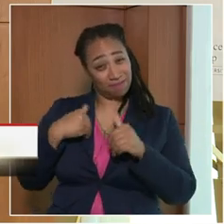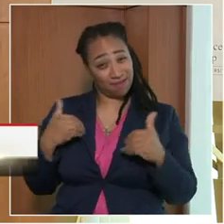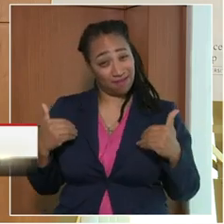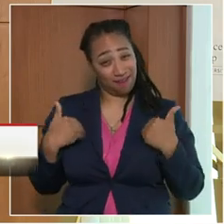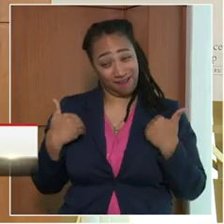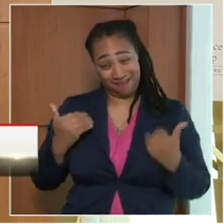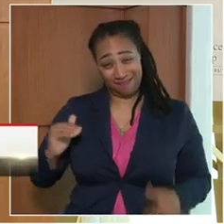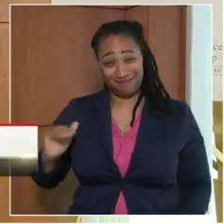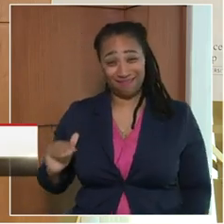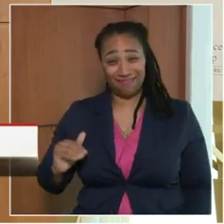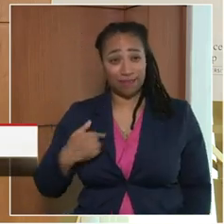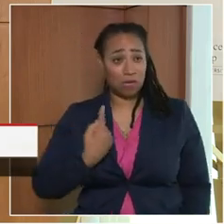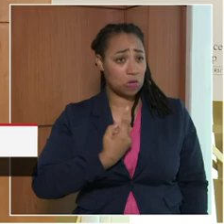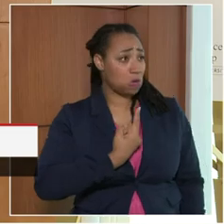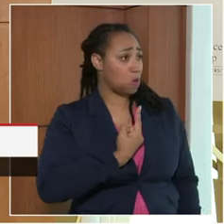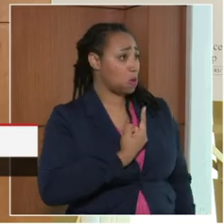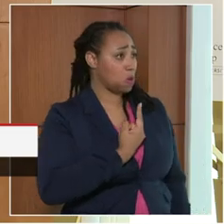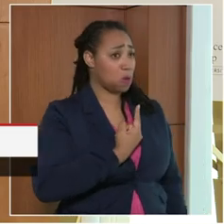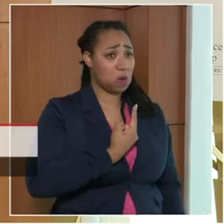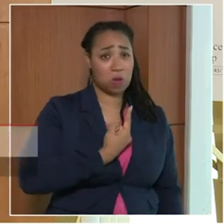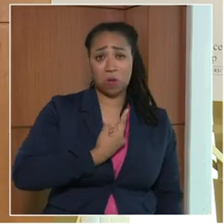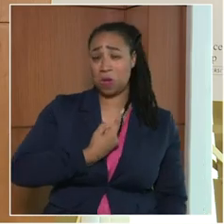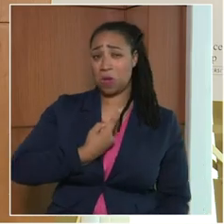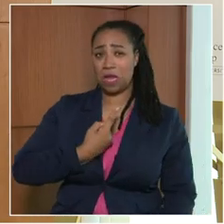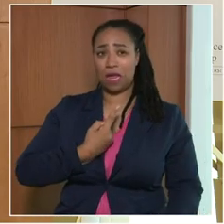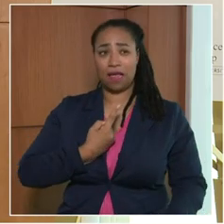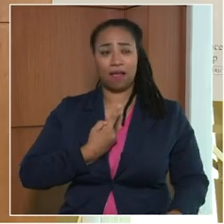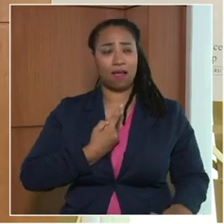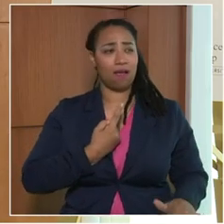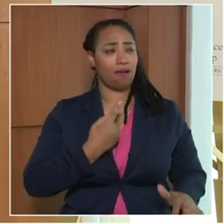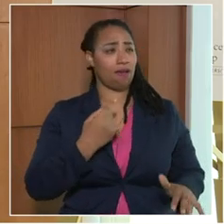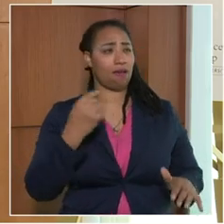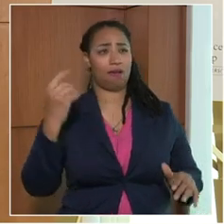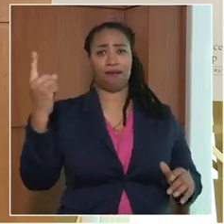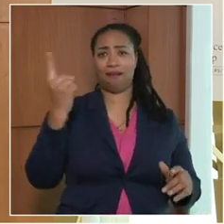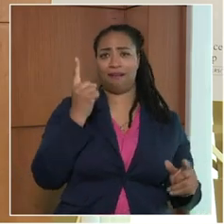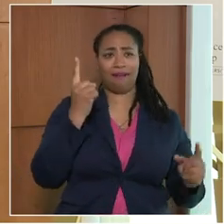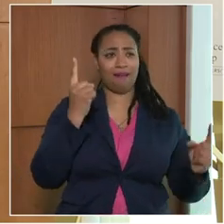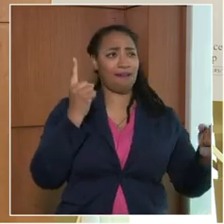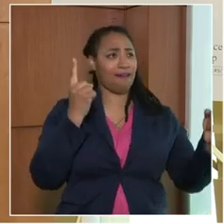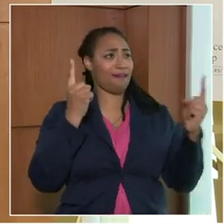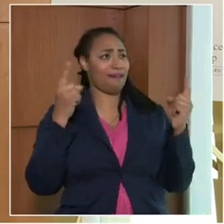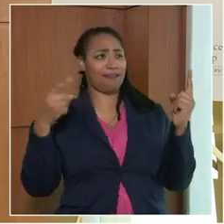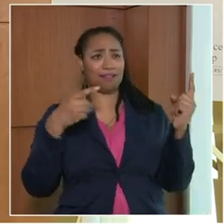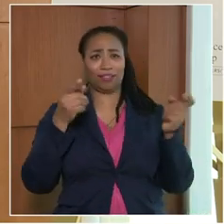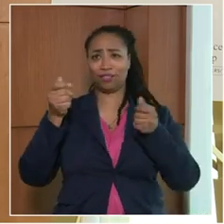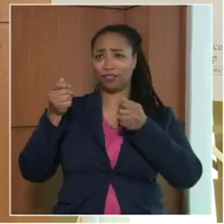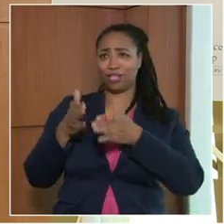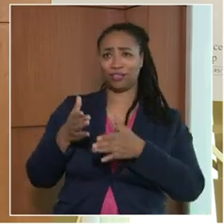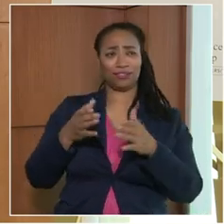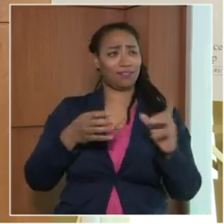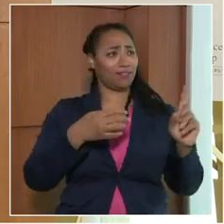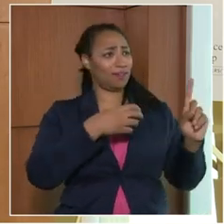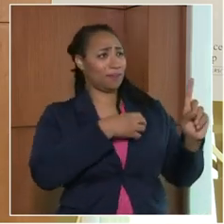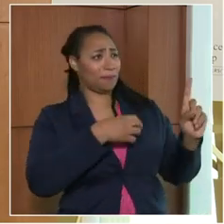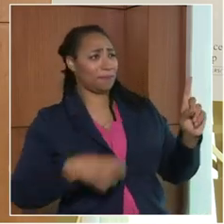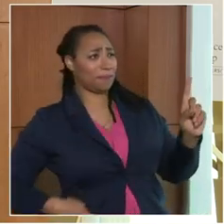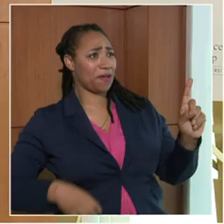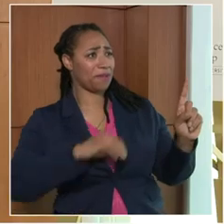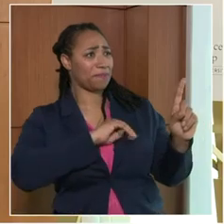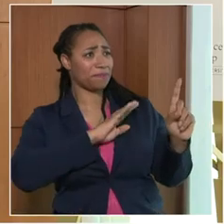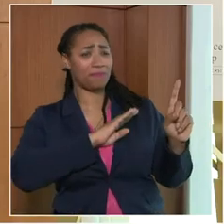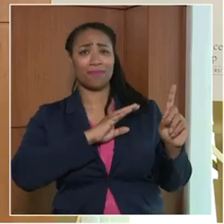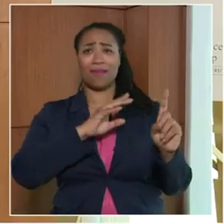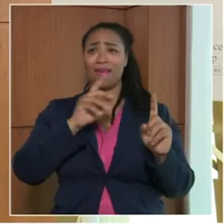my director, my mayor, and my agency, they all have proven me wrong. So to GW, a